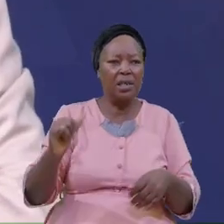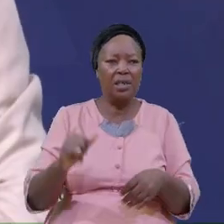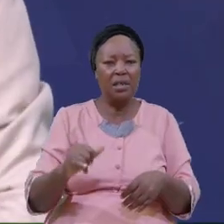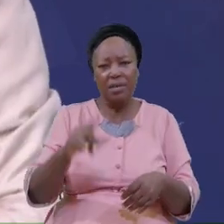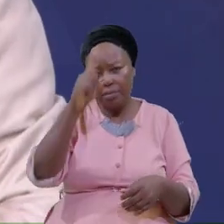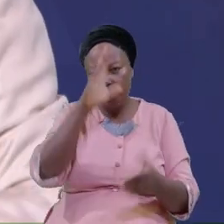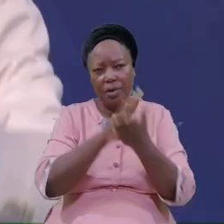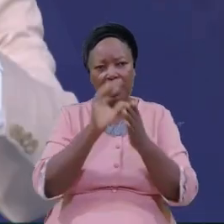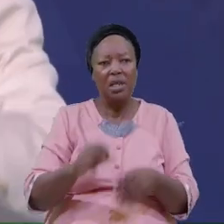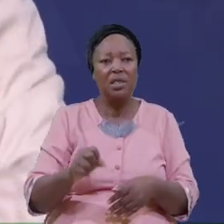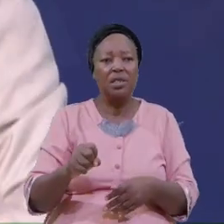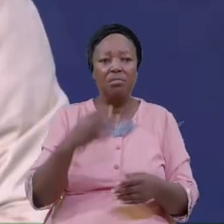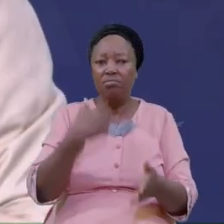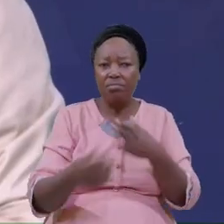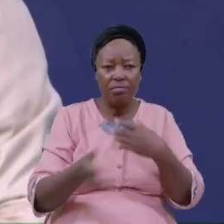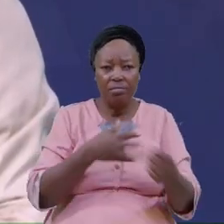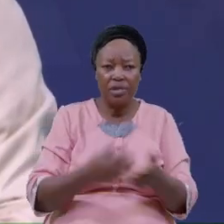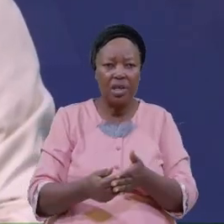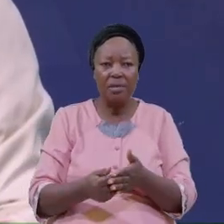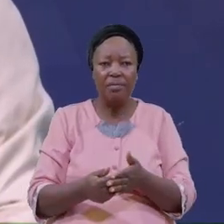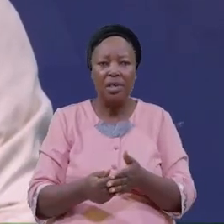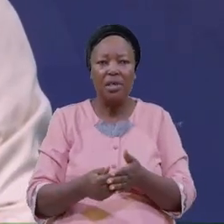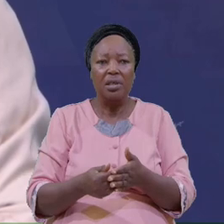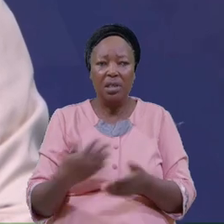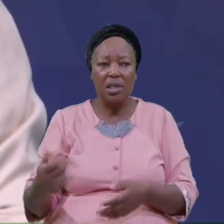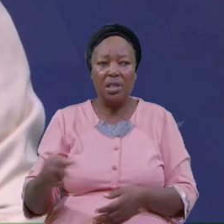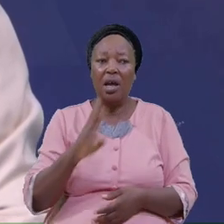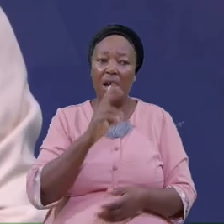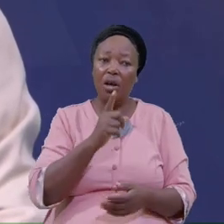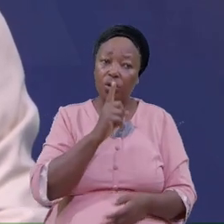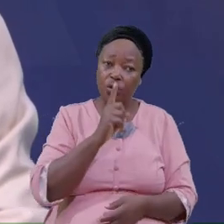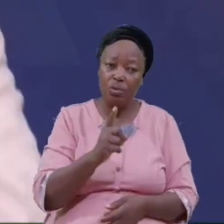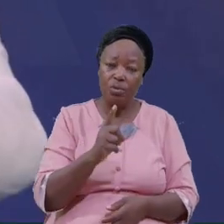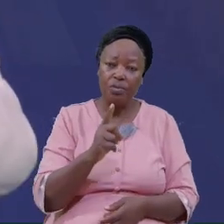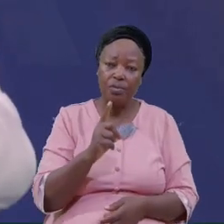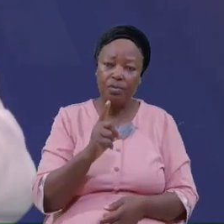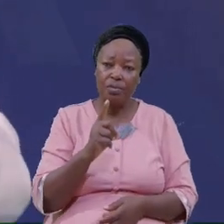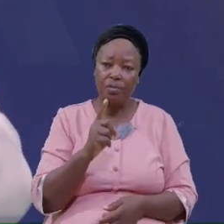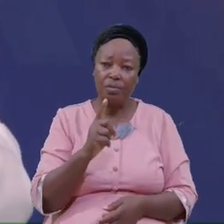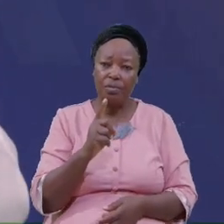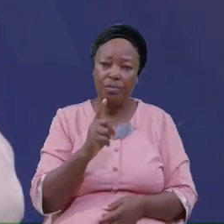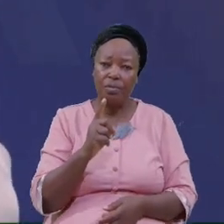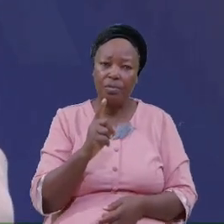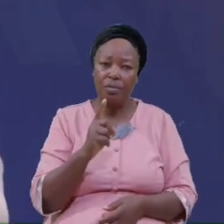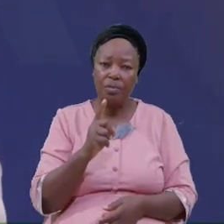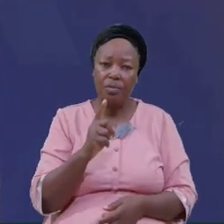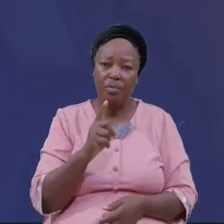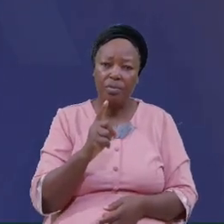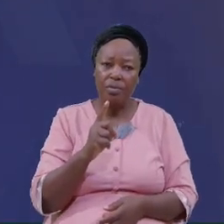things are true. Au reste, frère, que ce qui est vrai. Whatsoever